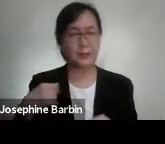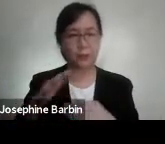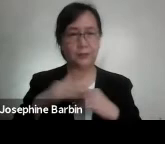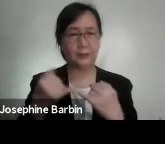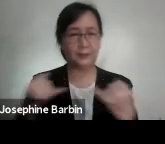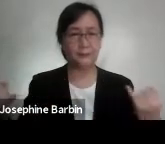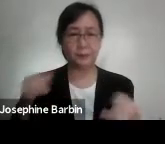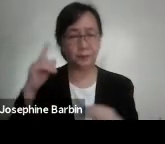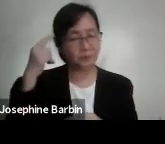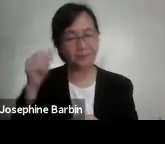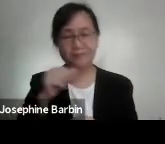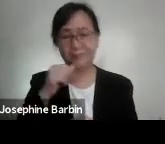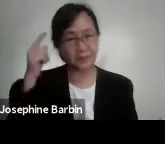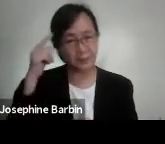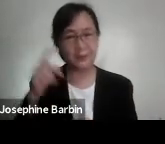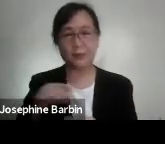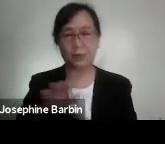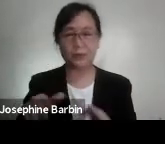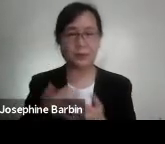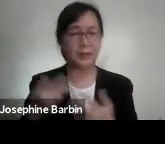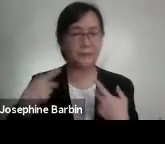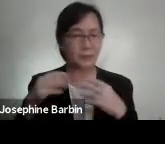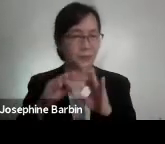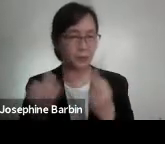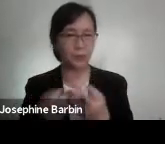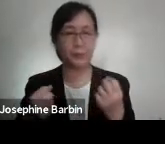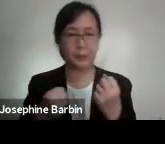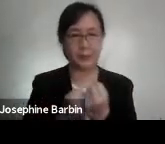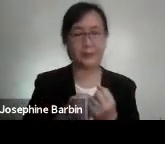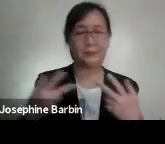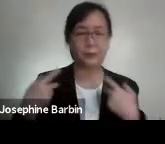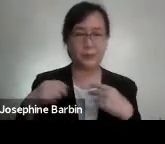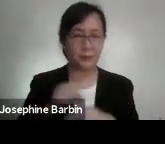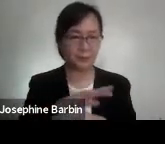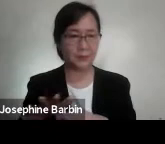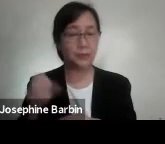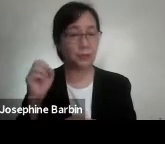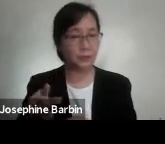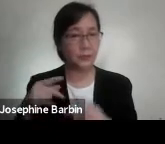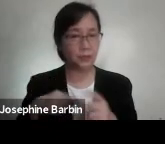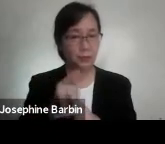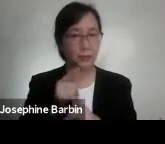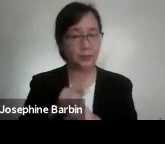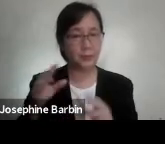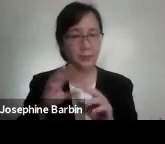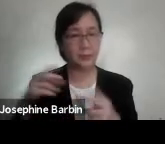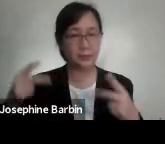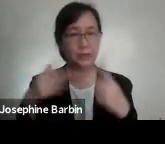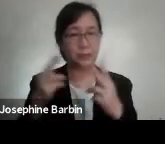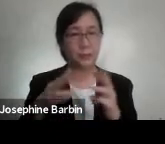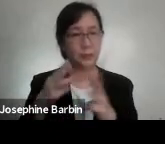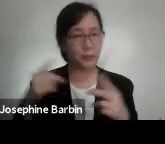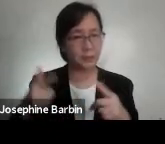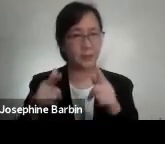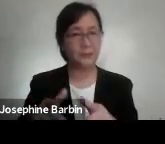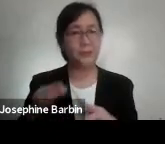Governments should not assume that all children have families or support and access to advice. They should make sure that the digital world looks after children's needs from the